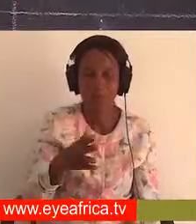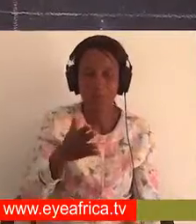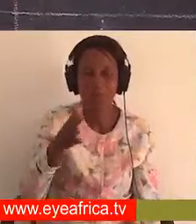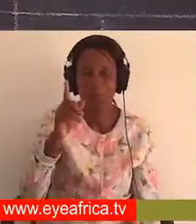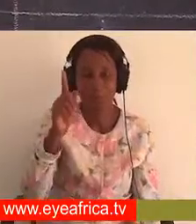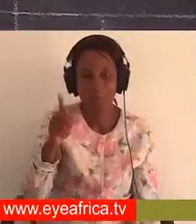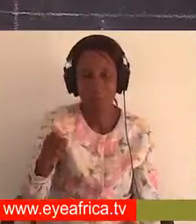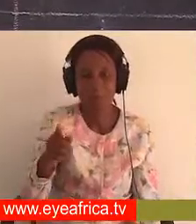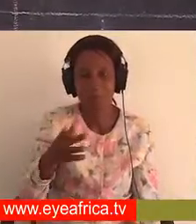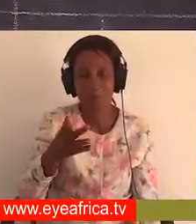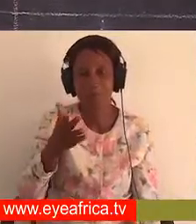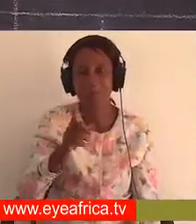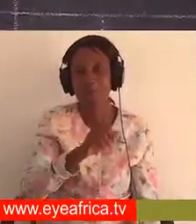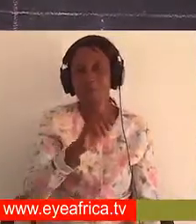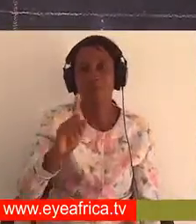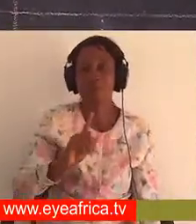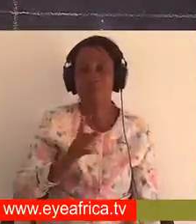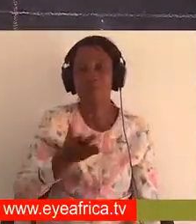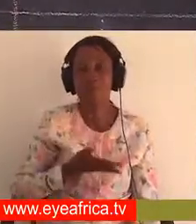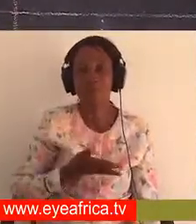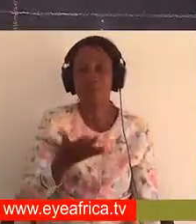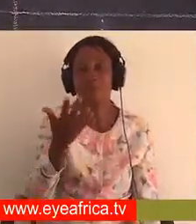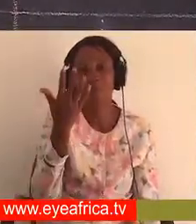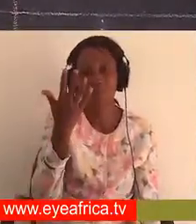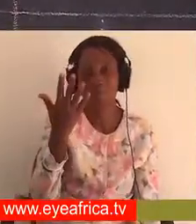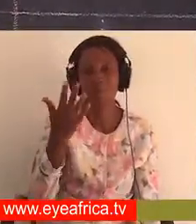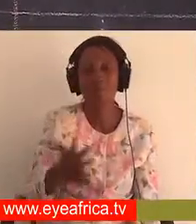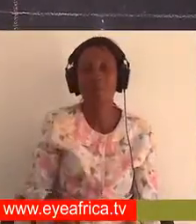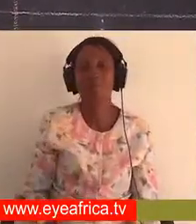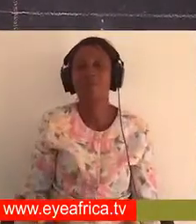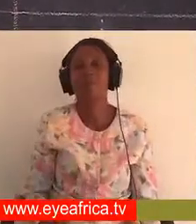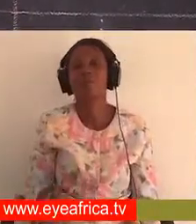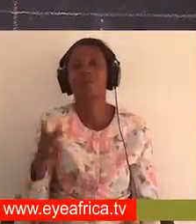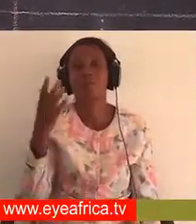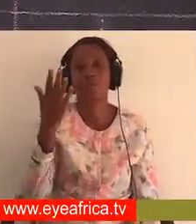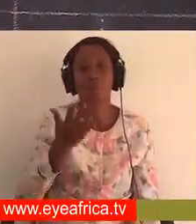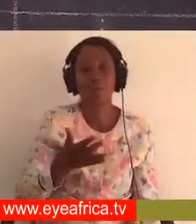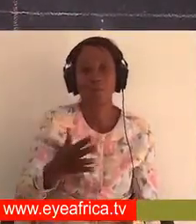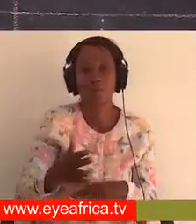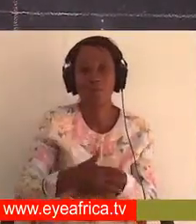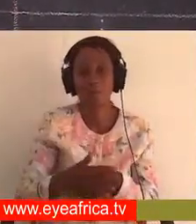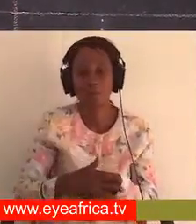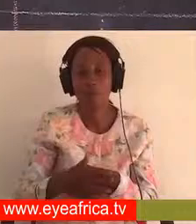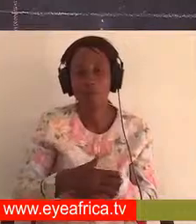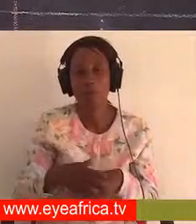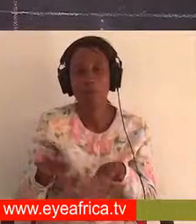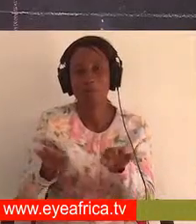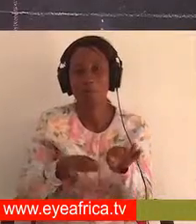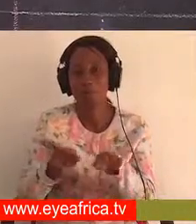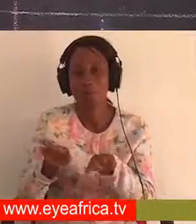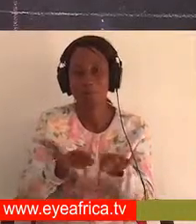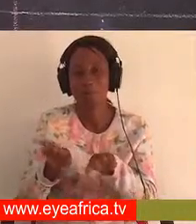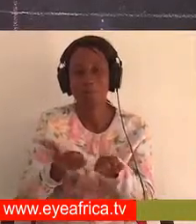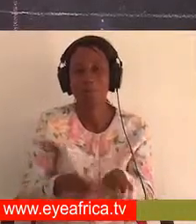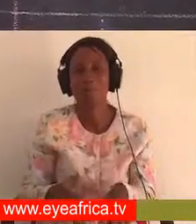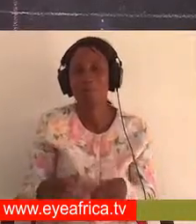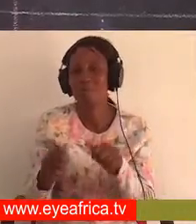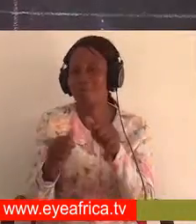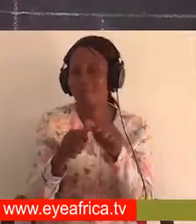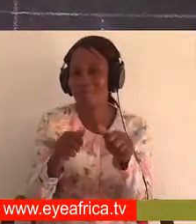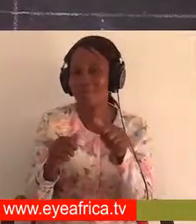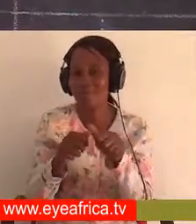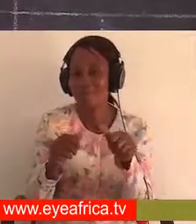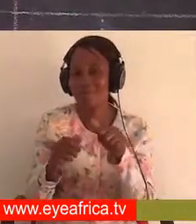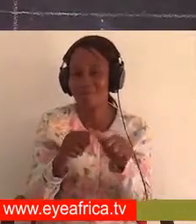we have 5. So if you can have space for another 5, you have 10. The more you practice,